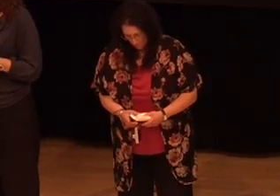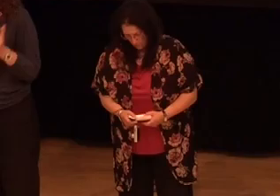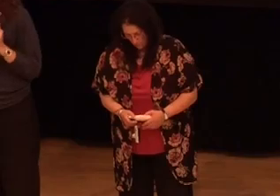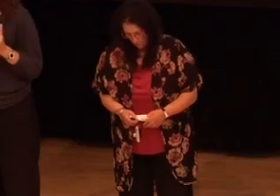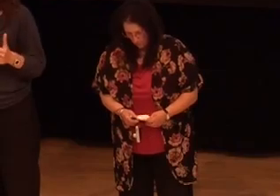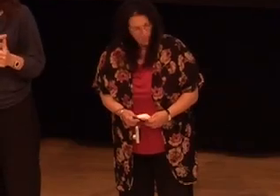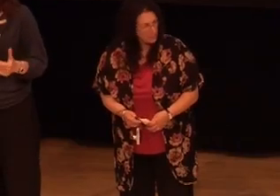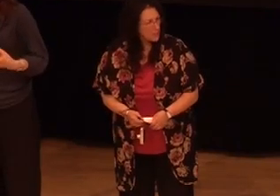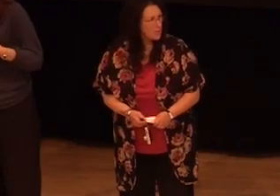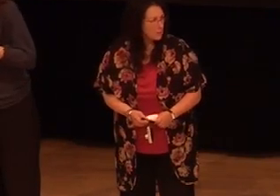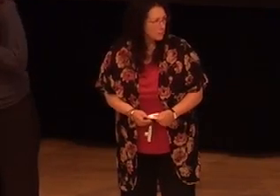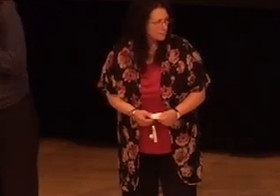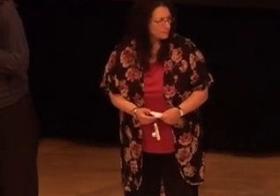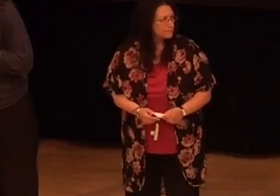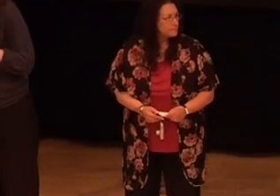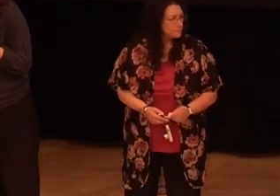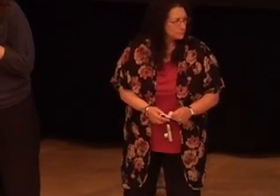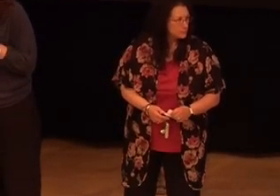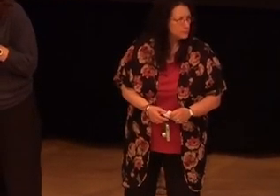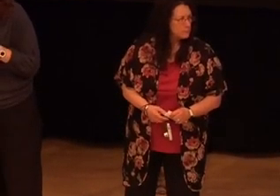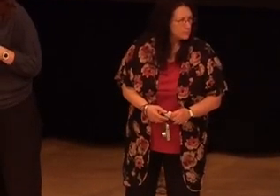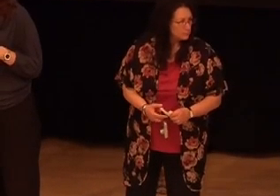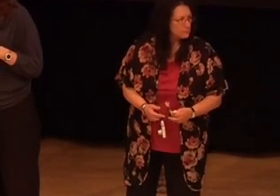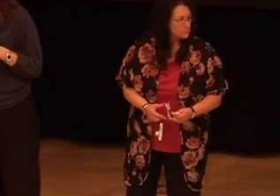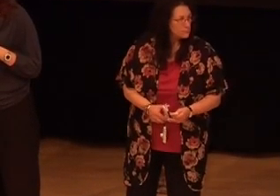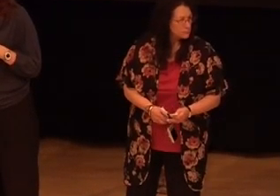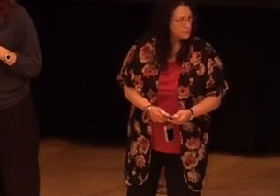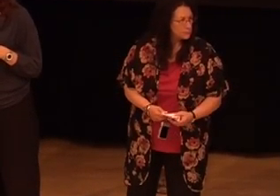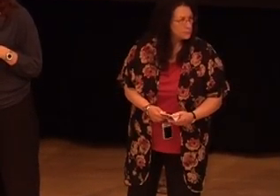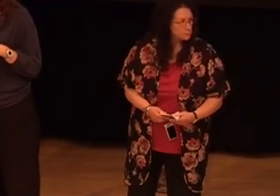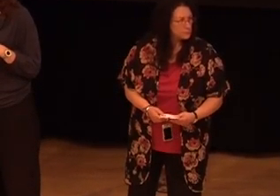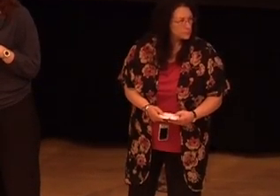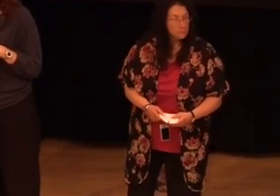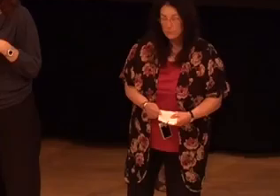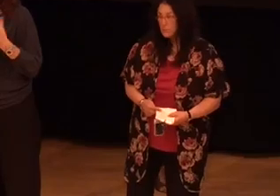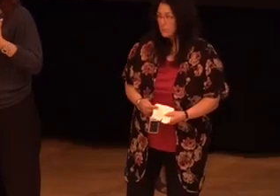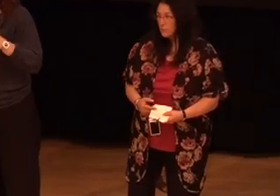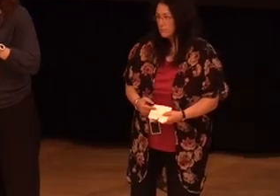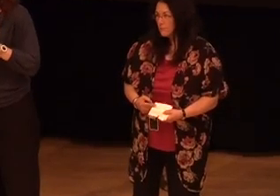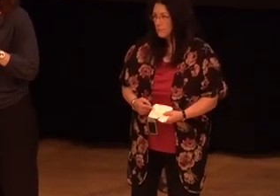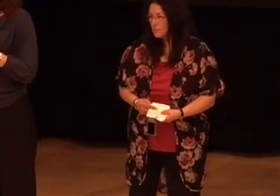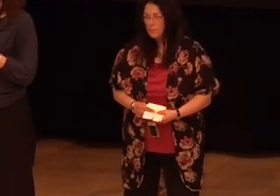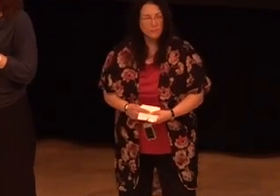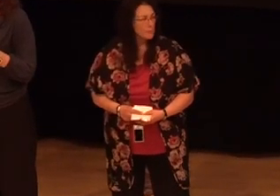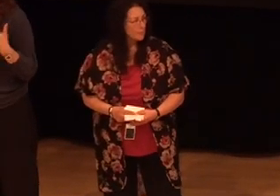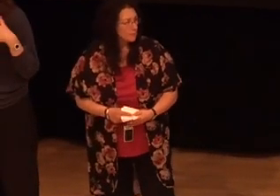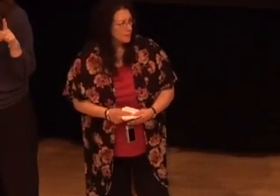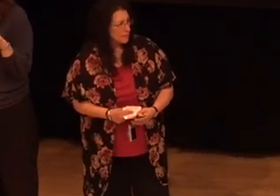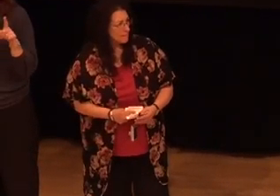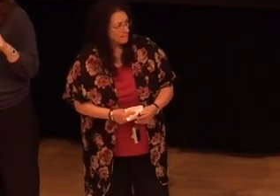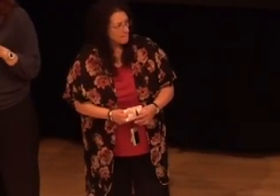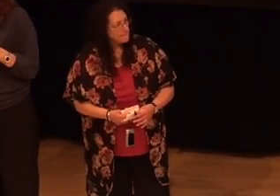community screenings a little bit after that. So there is another tab on the website which is about community screenings. So we've got licenses for